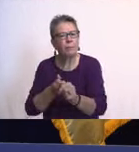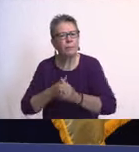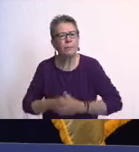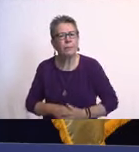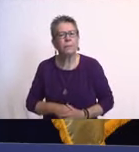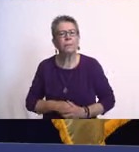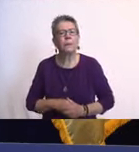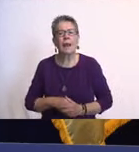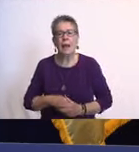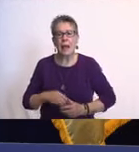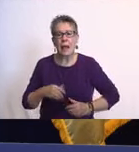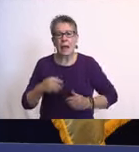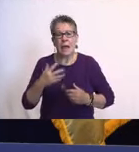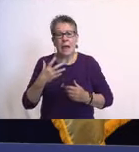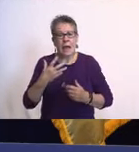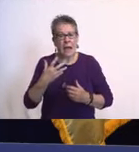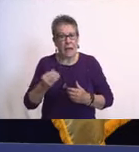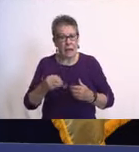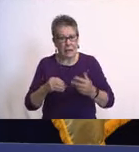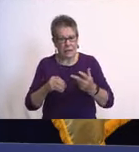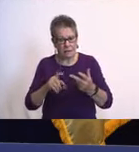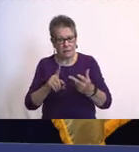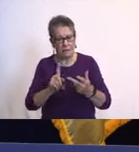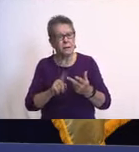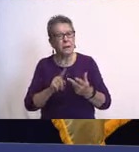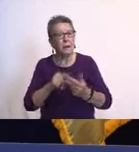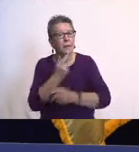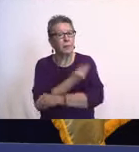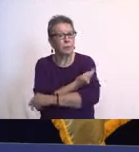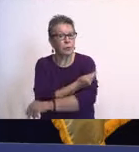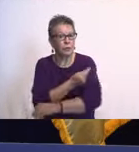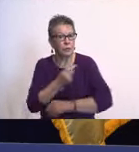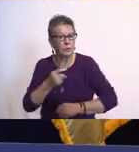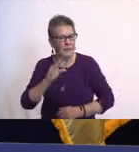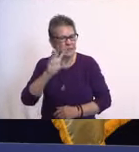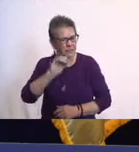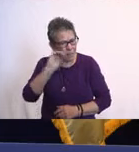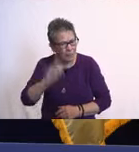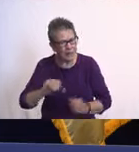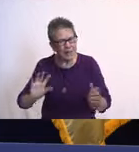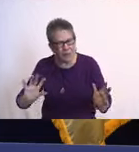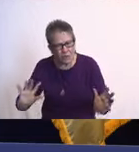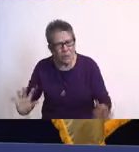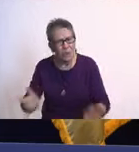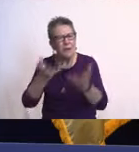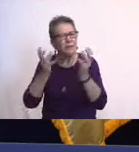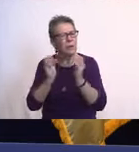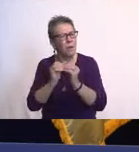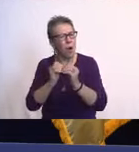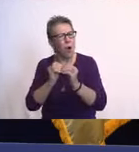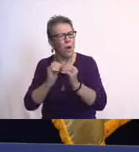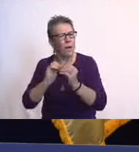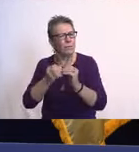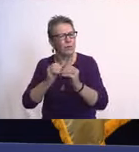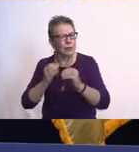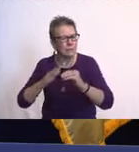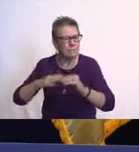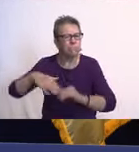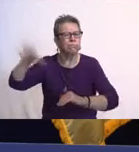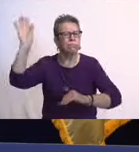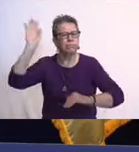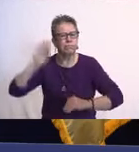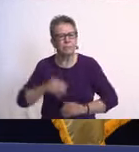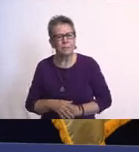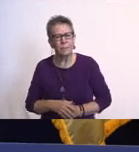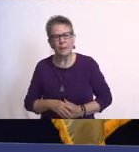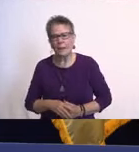have much work to do, and only 46% of the staff in our long-term care facilities have gotten a booster dose, so